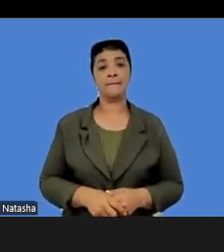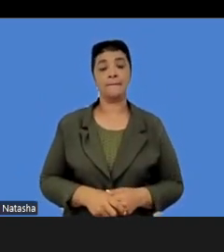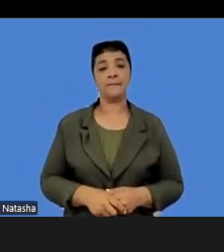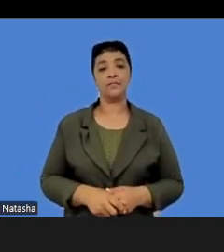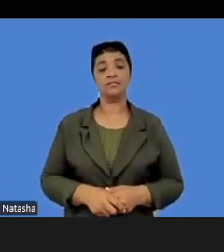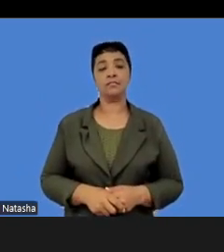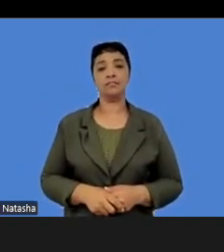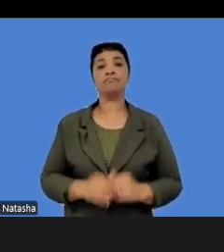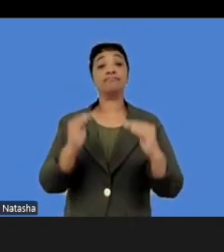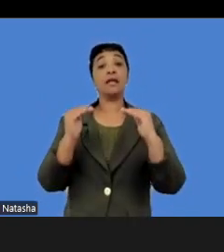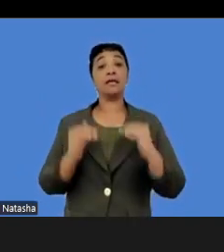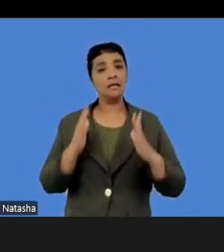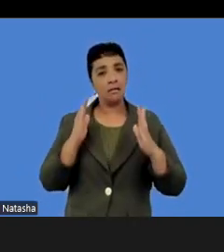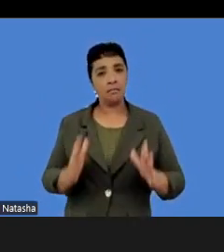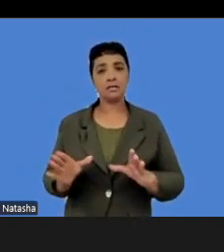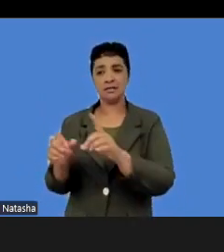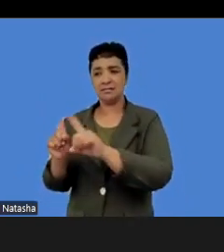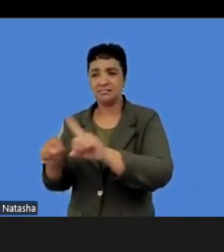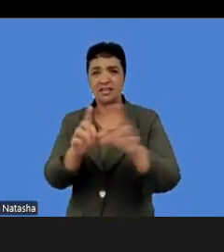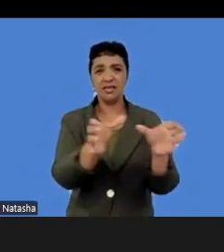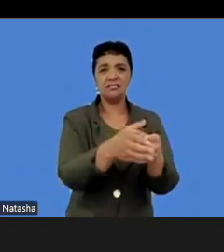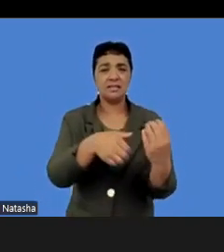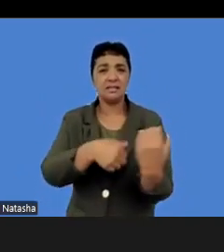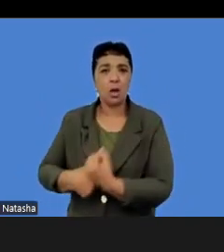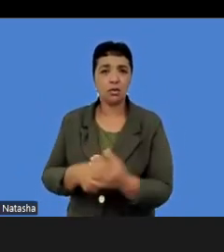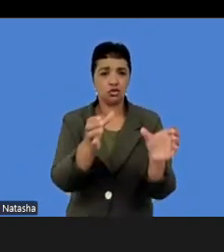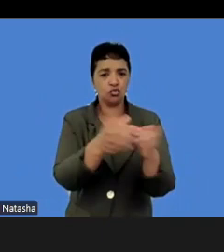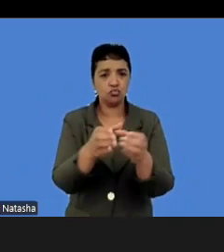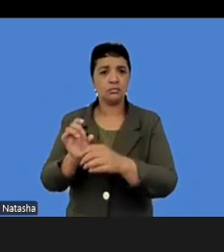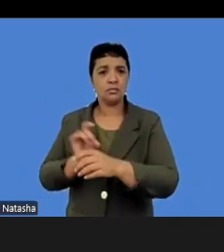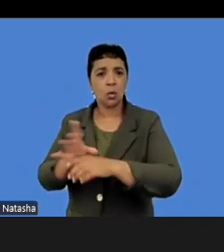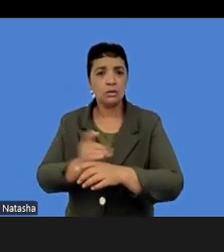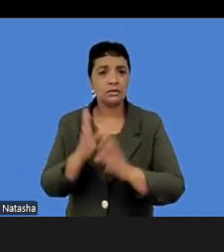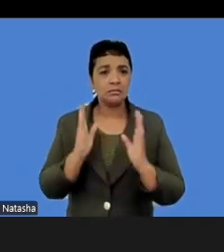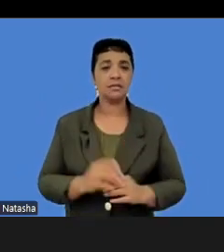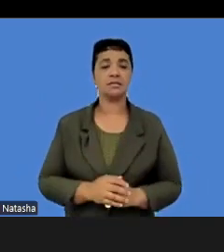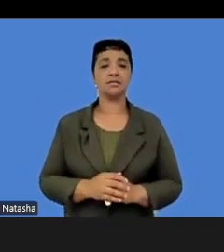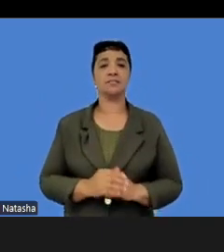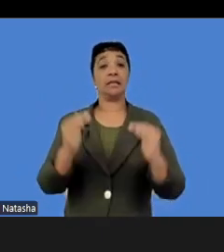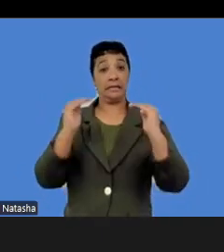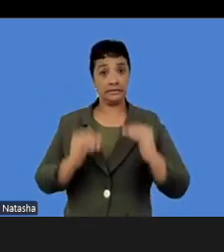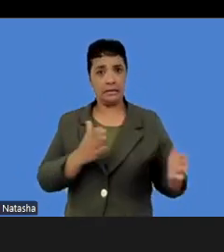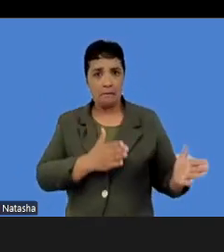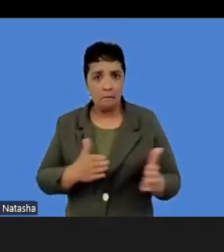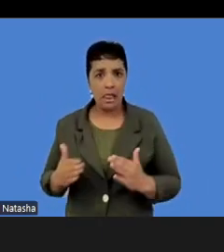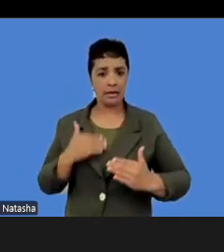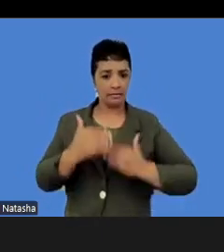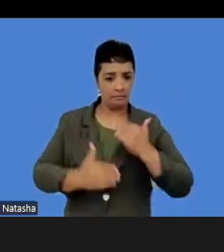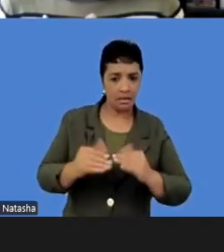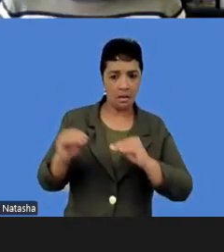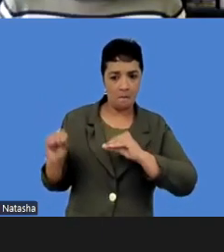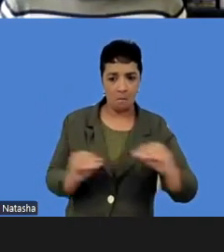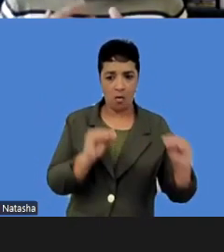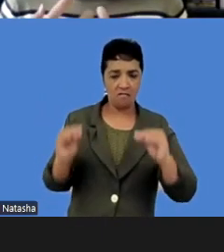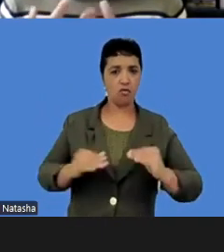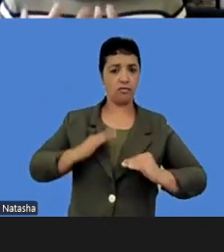Consult broadly, plan and implement slowly through the consultation needs to